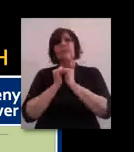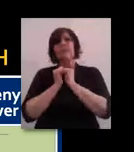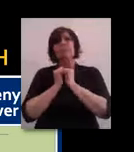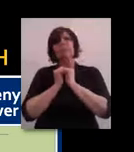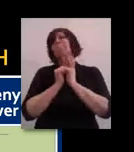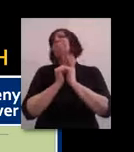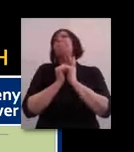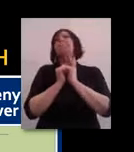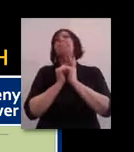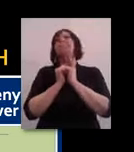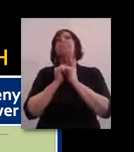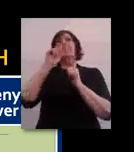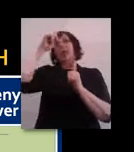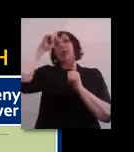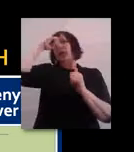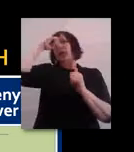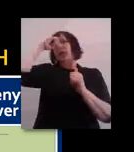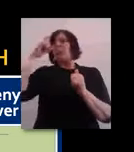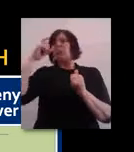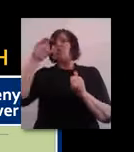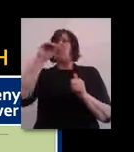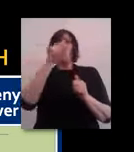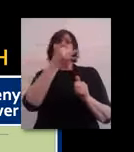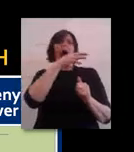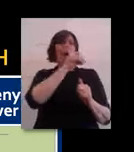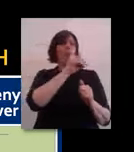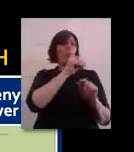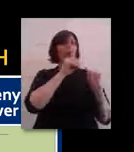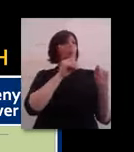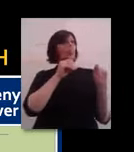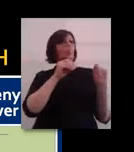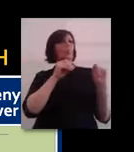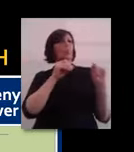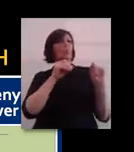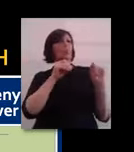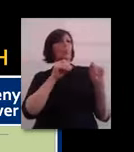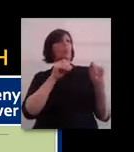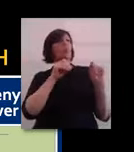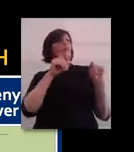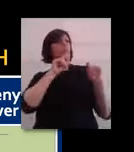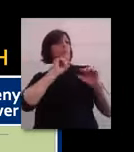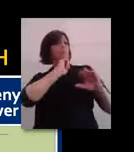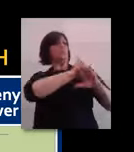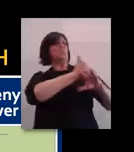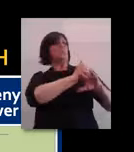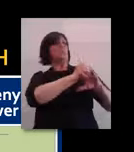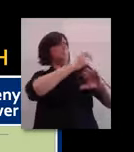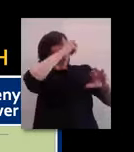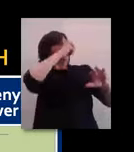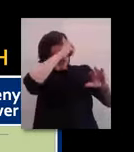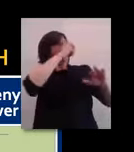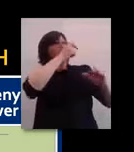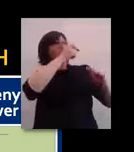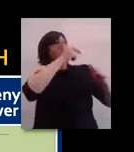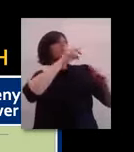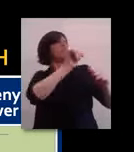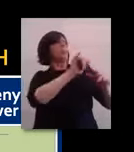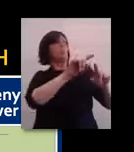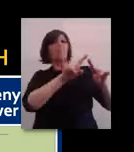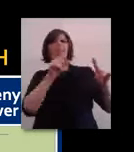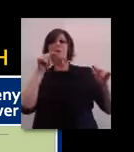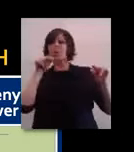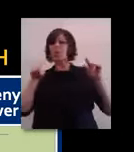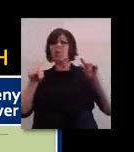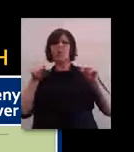Mike DeWine in Ohio has put in some fairly tough measures as well. But for whatever reason, we're not matching up as well as we should compared to